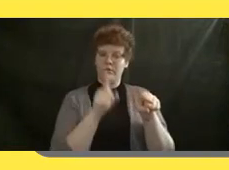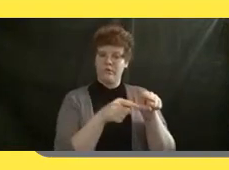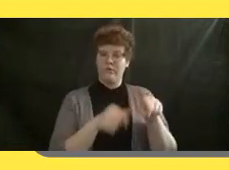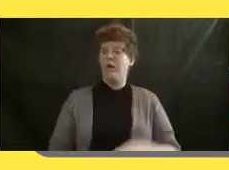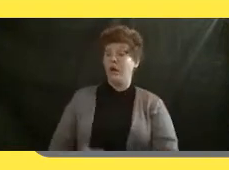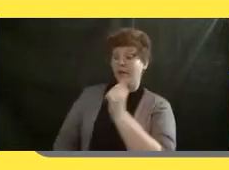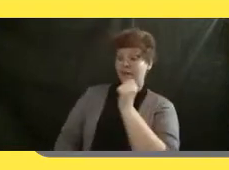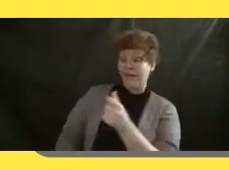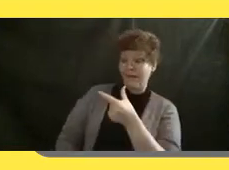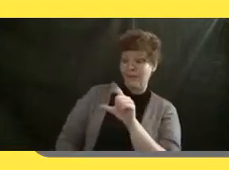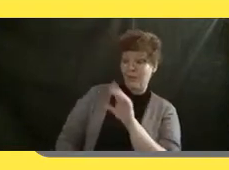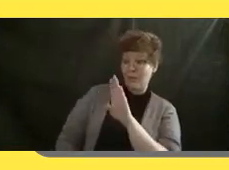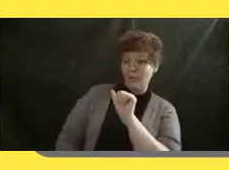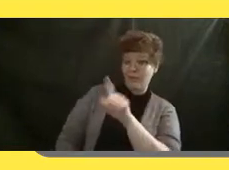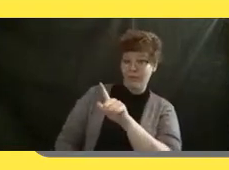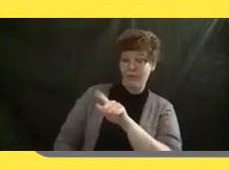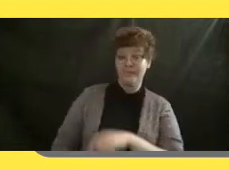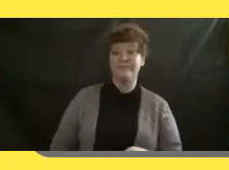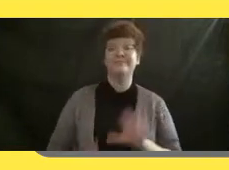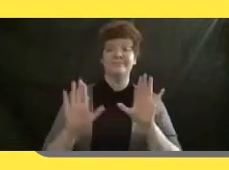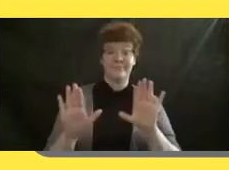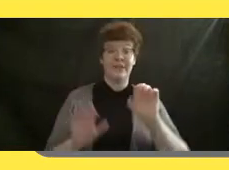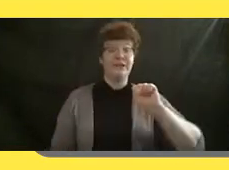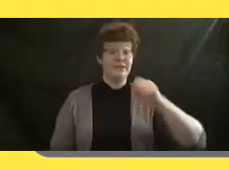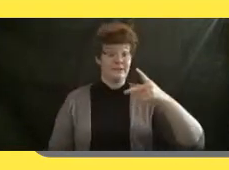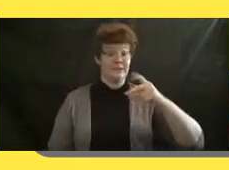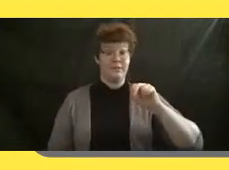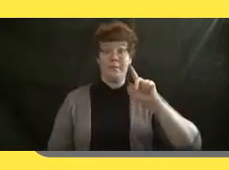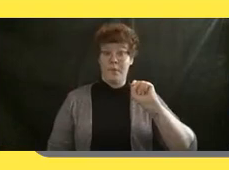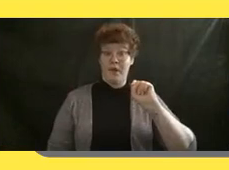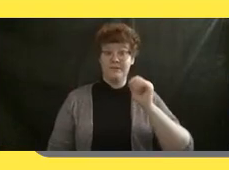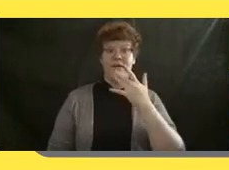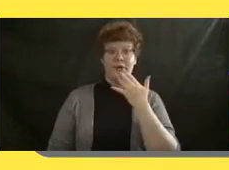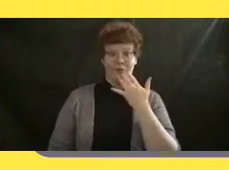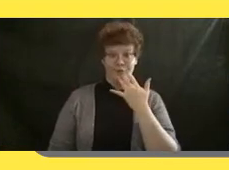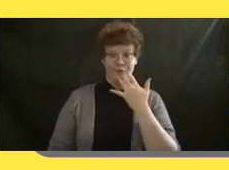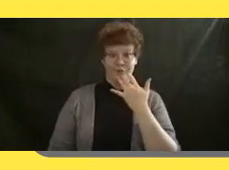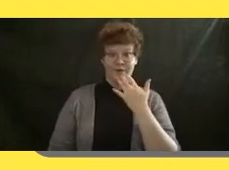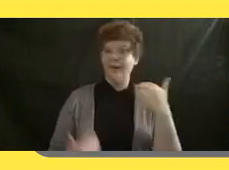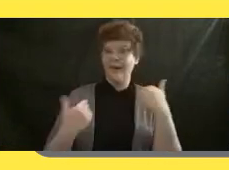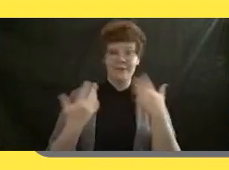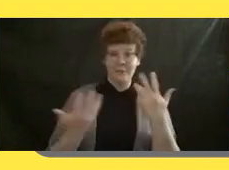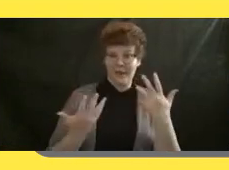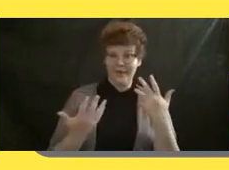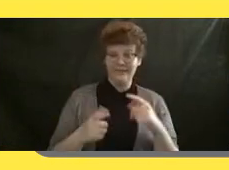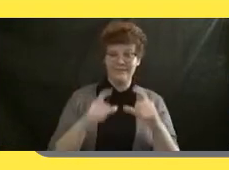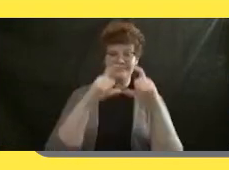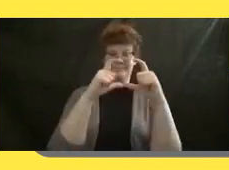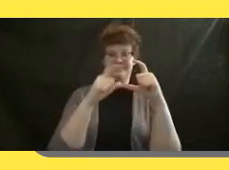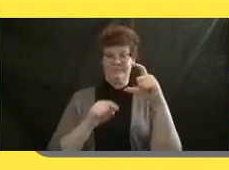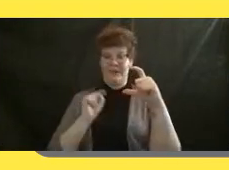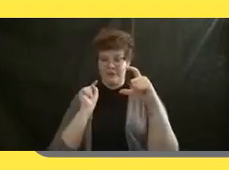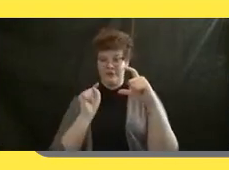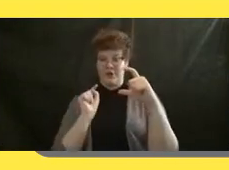non-global colors. The spot colors, on the other hand, have a little dot in the lower right-hand